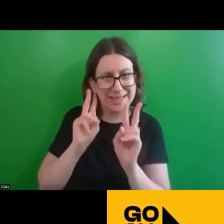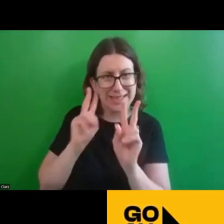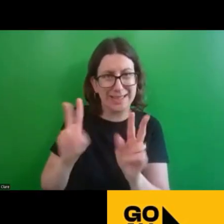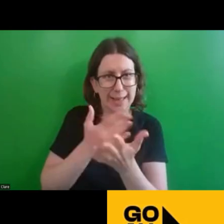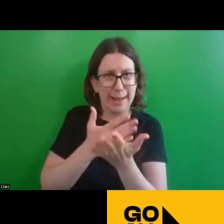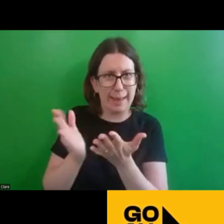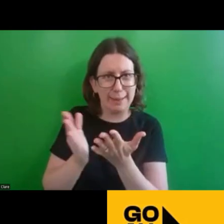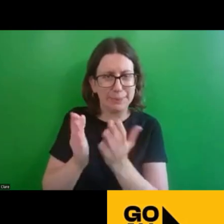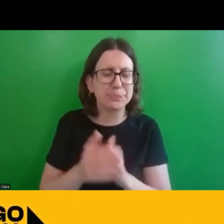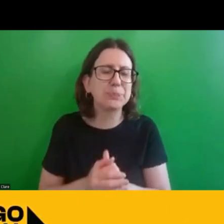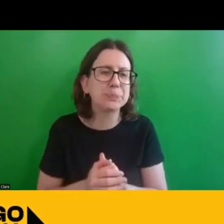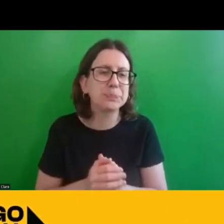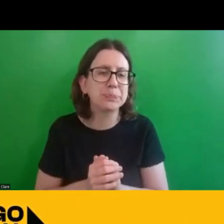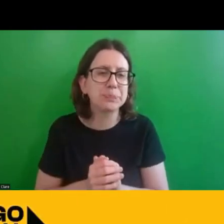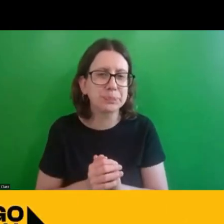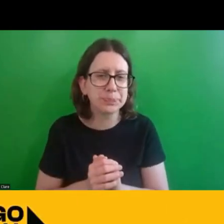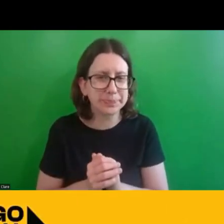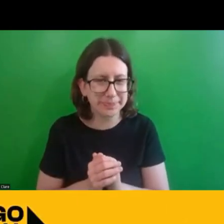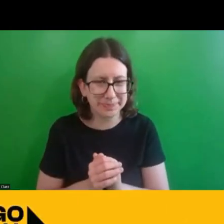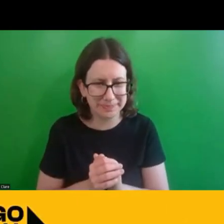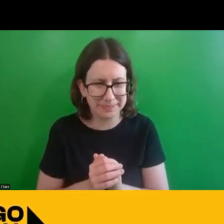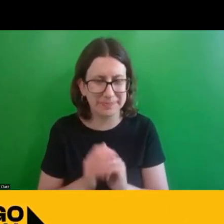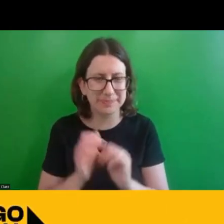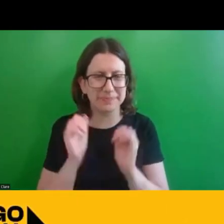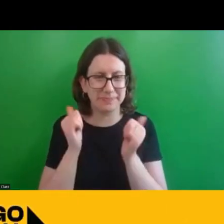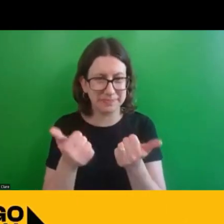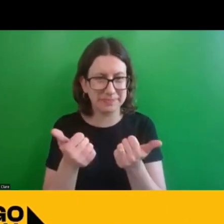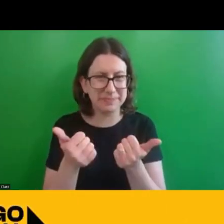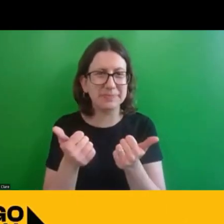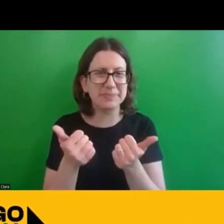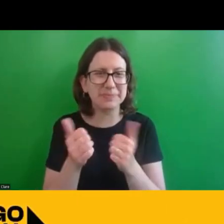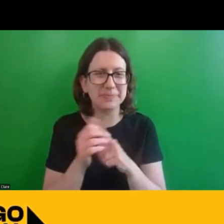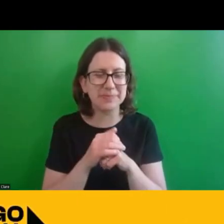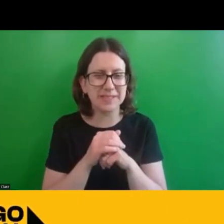clear. Yeah, so